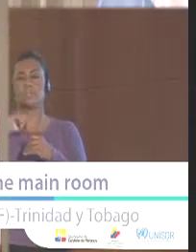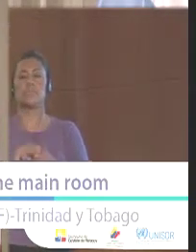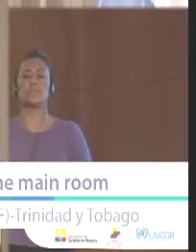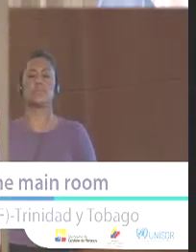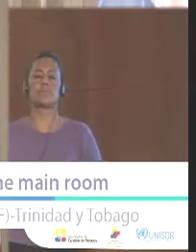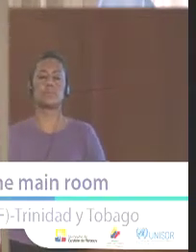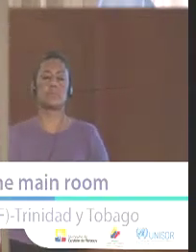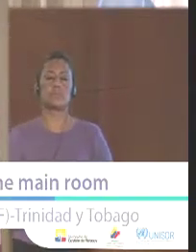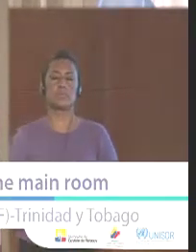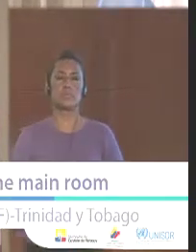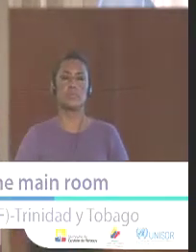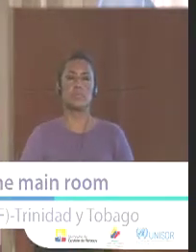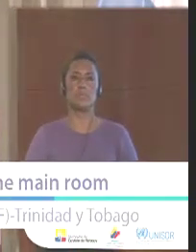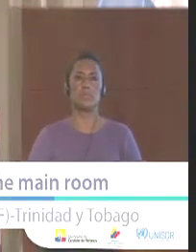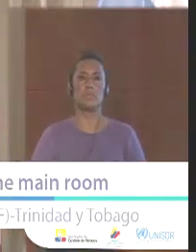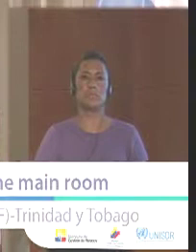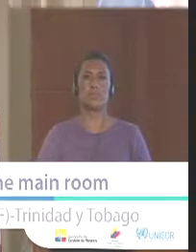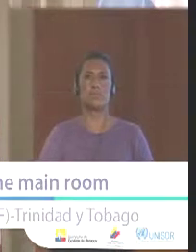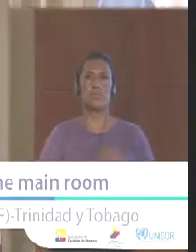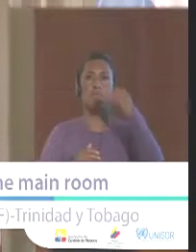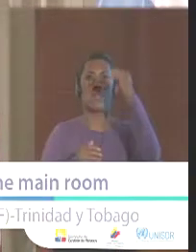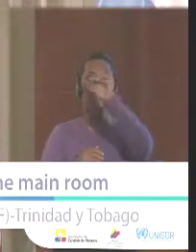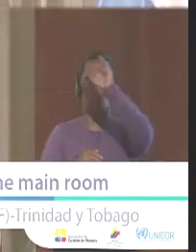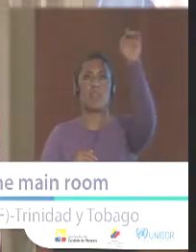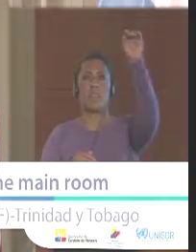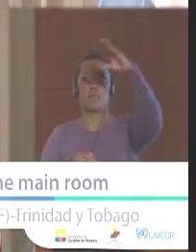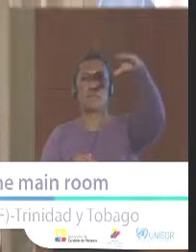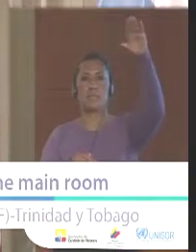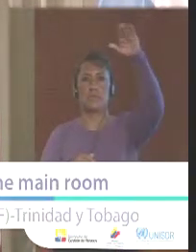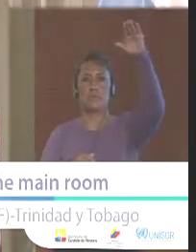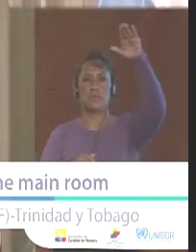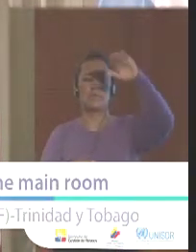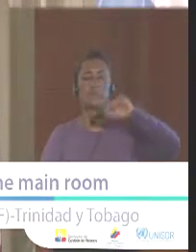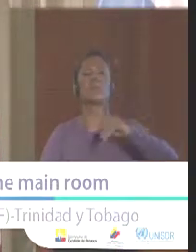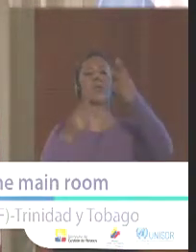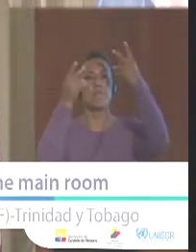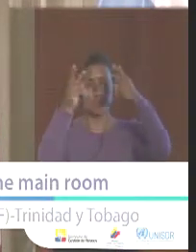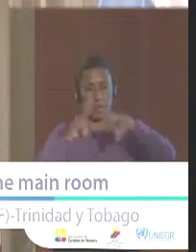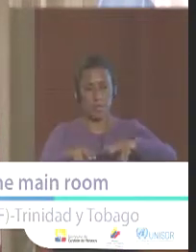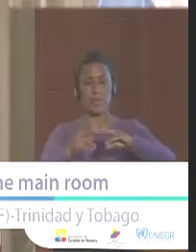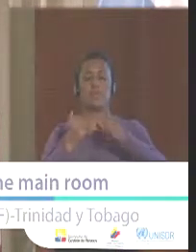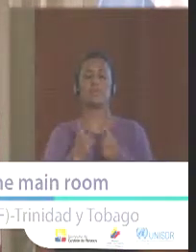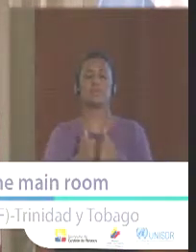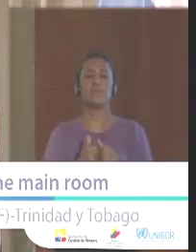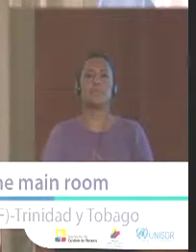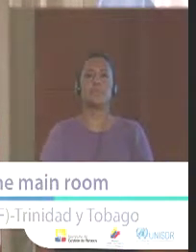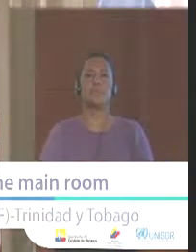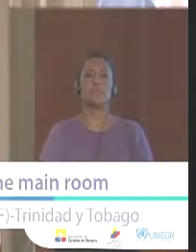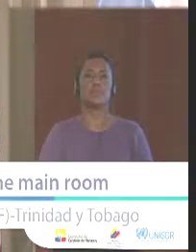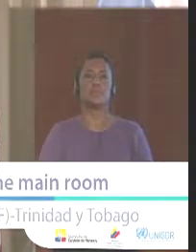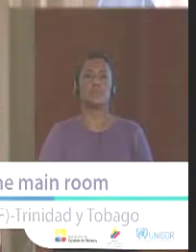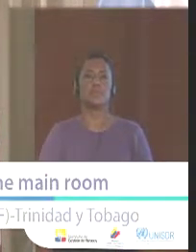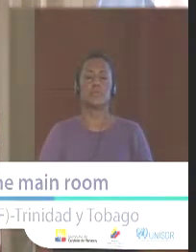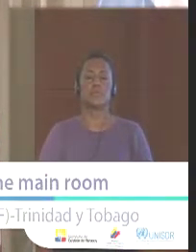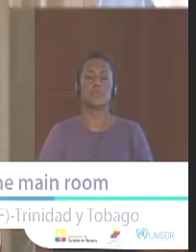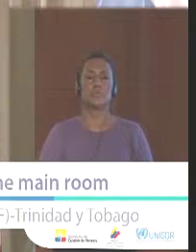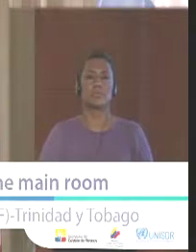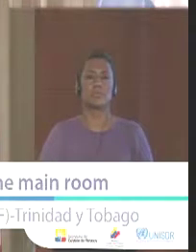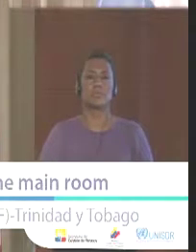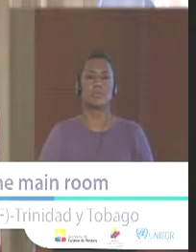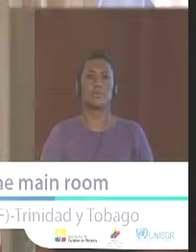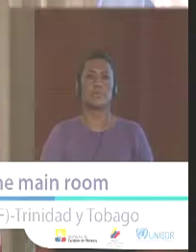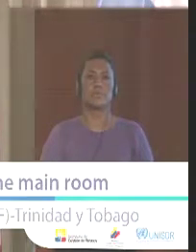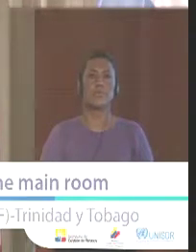east in terms of from a southwestern point of view to with Guyana. And the country